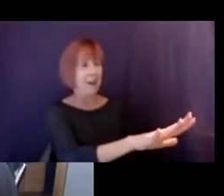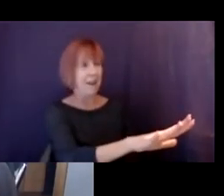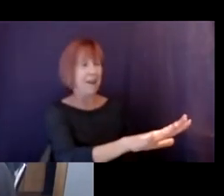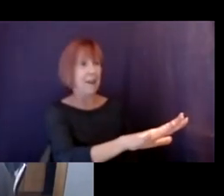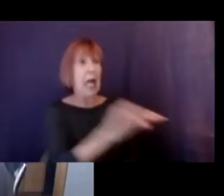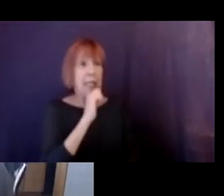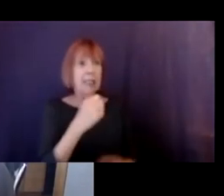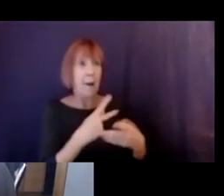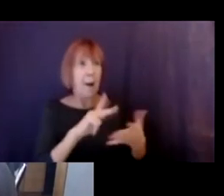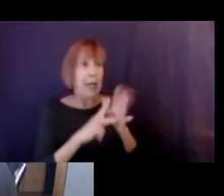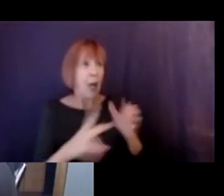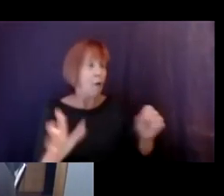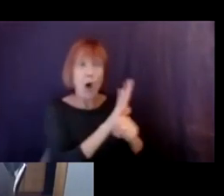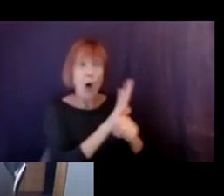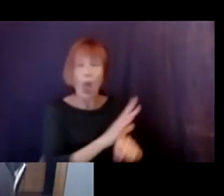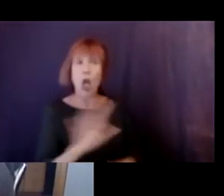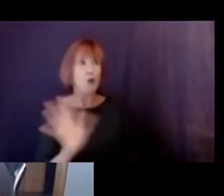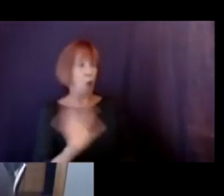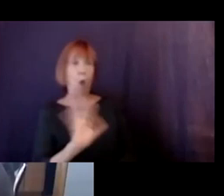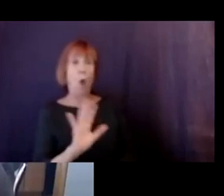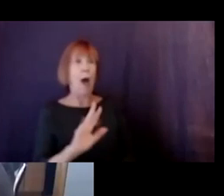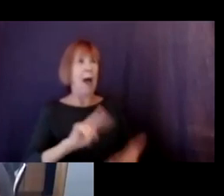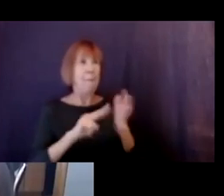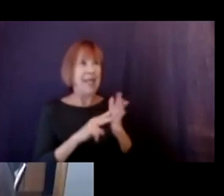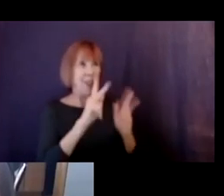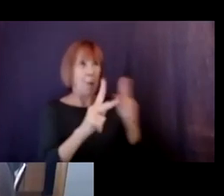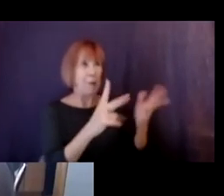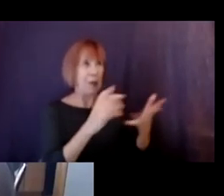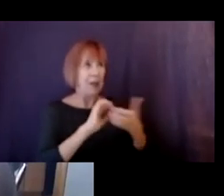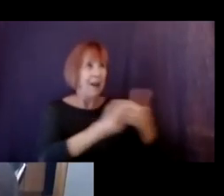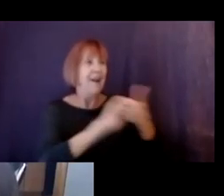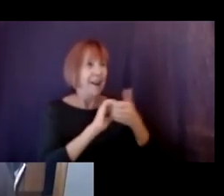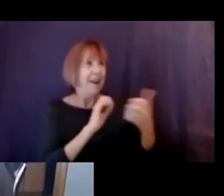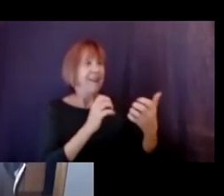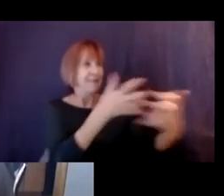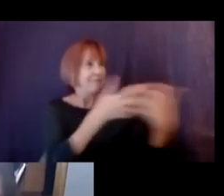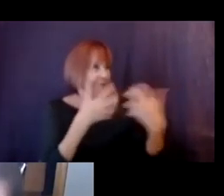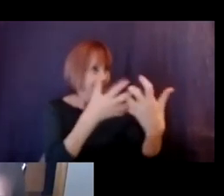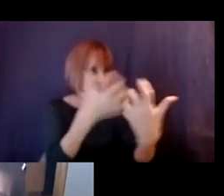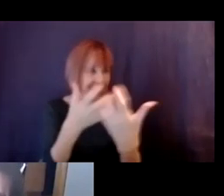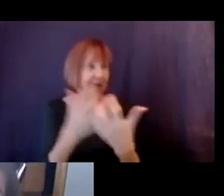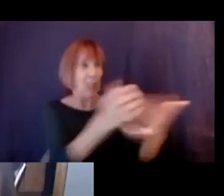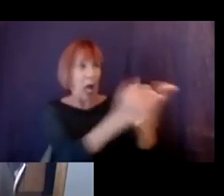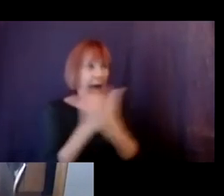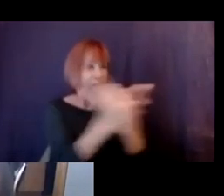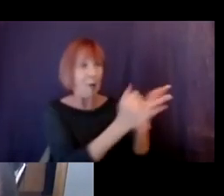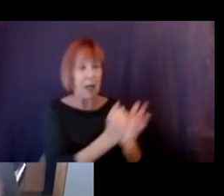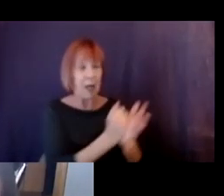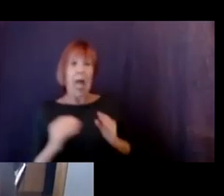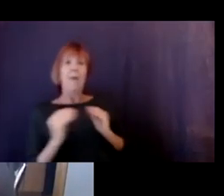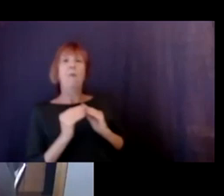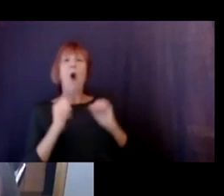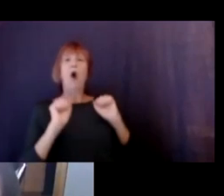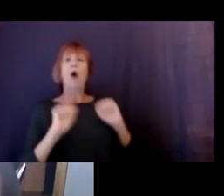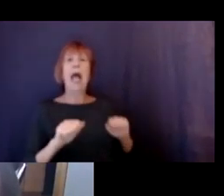is there's collaborators out there. And the more that we kind of come together as a team of people to